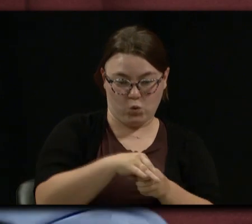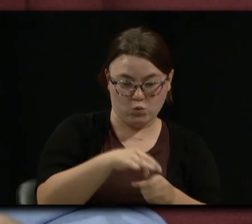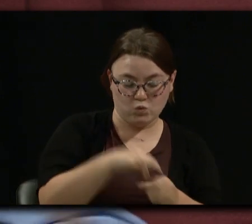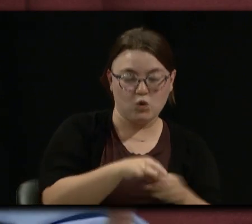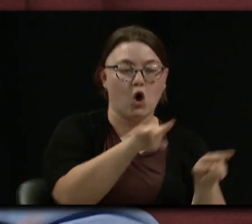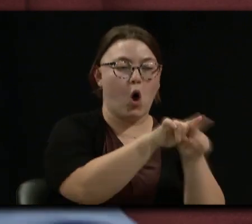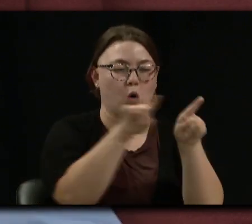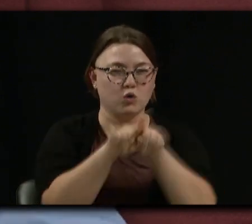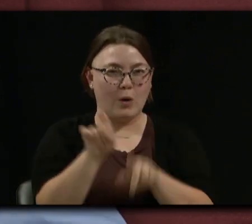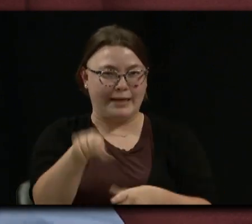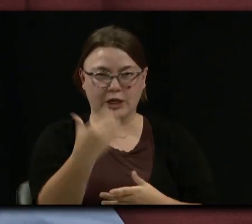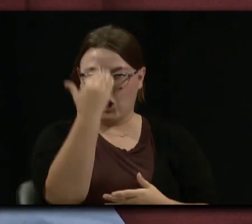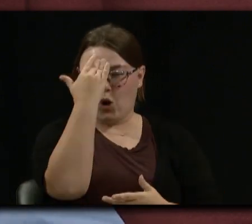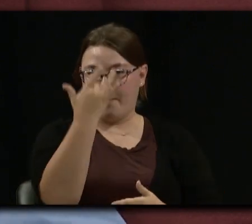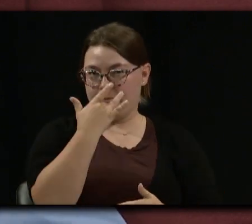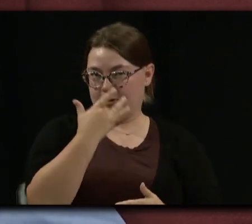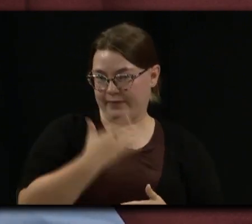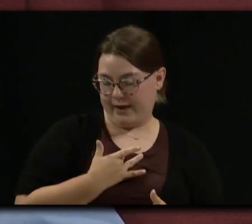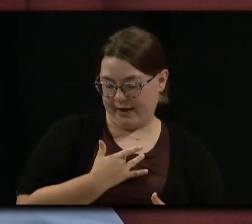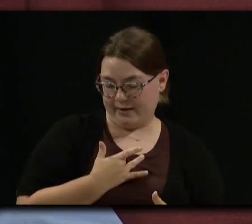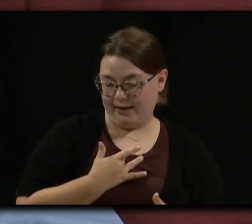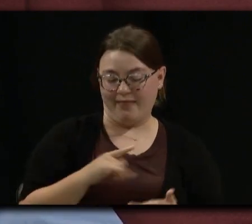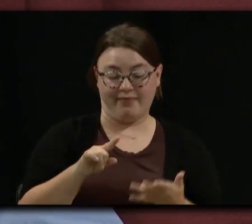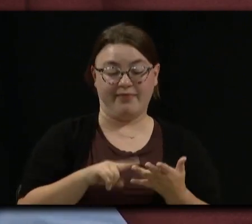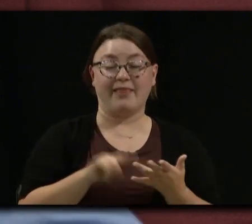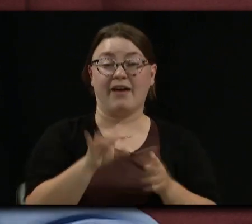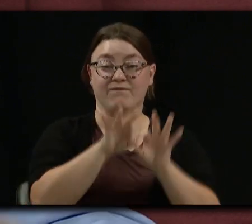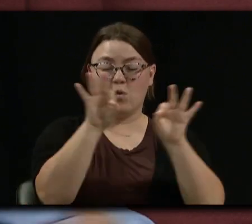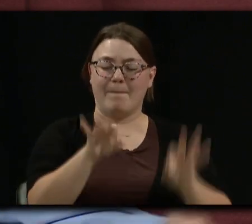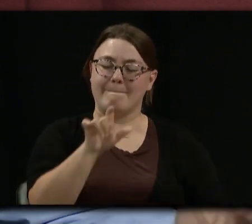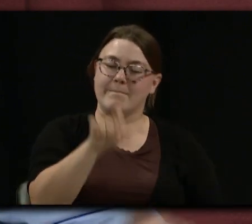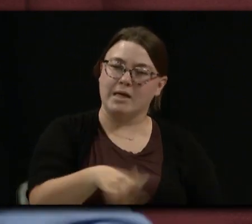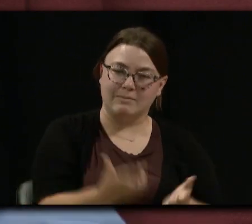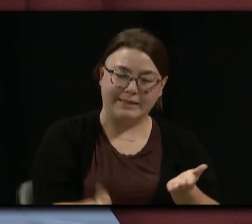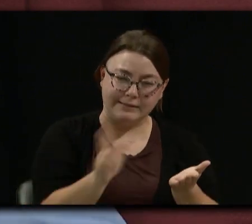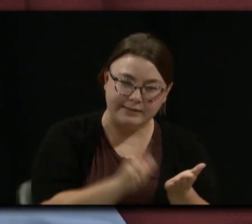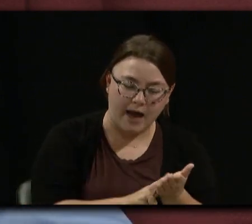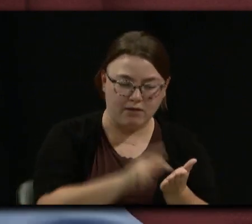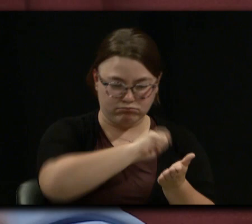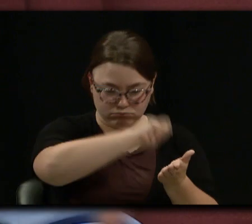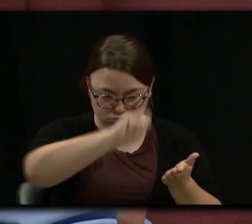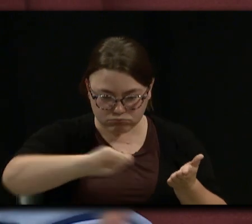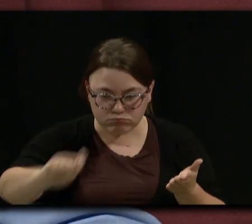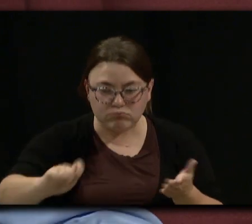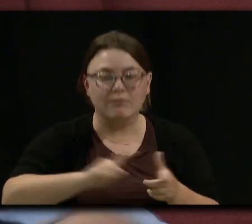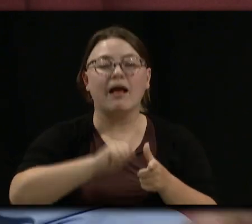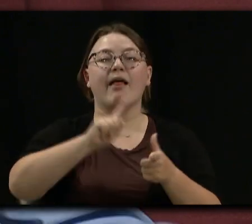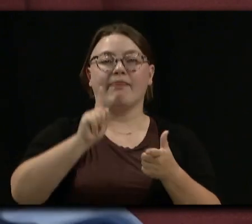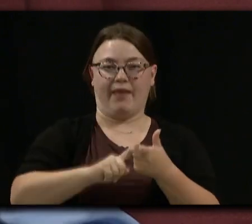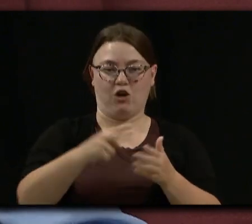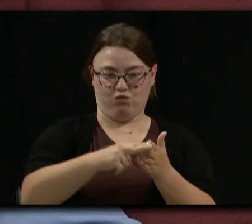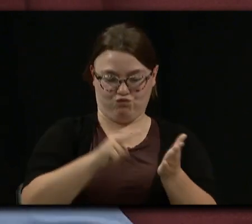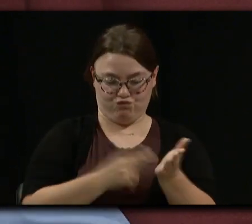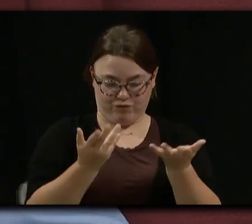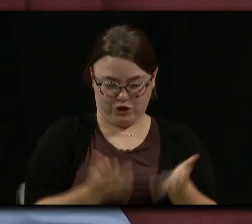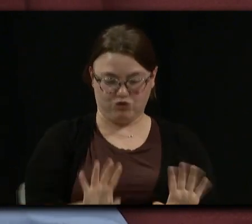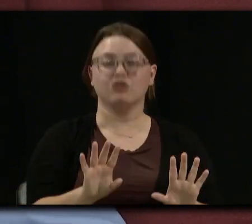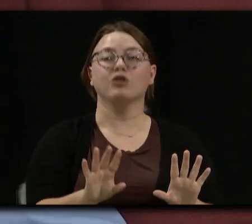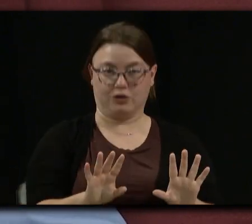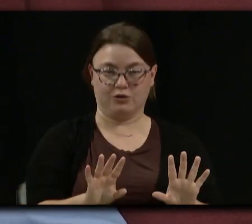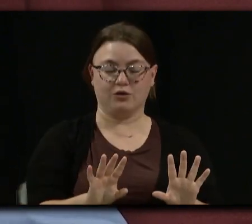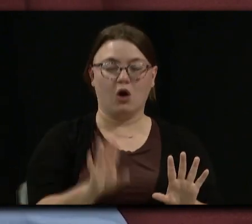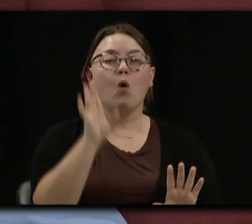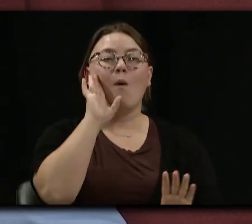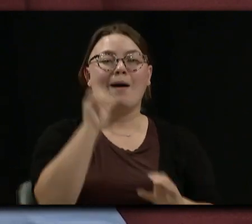date, and sign that form. You get it into us. You are then registered, and you'll get a confirmation, and